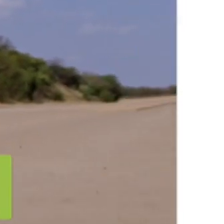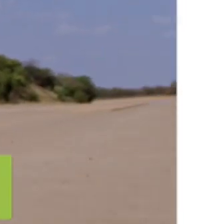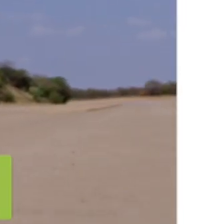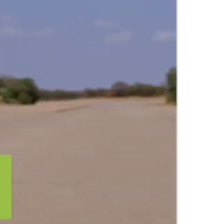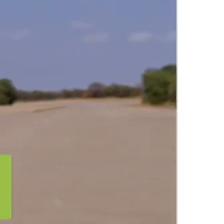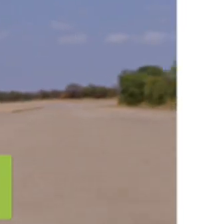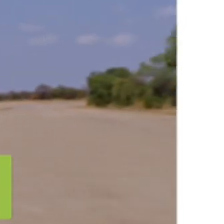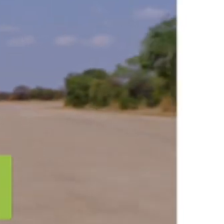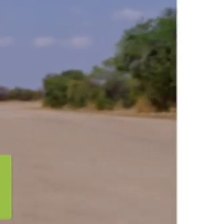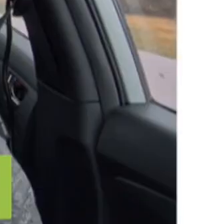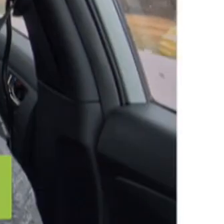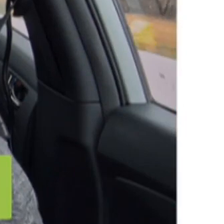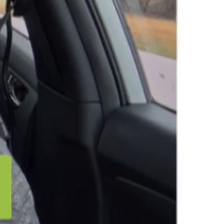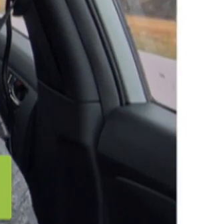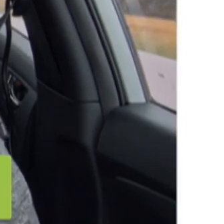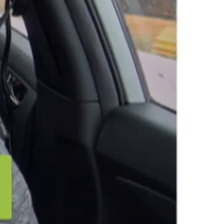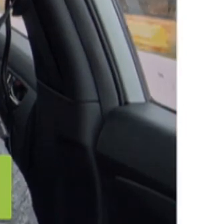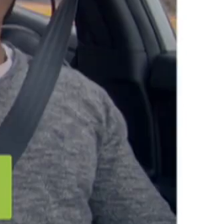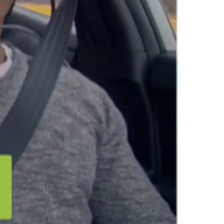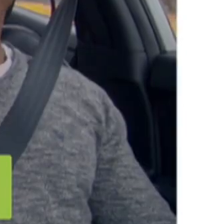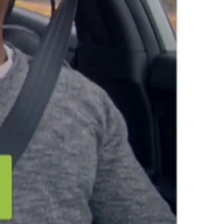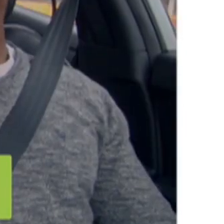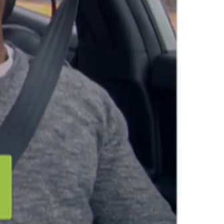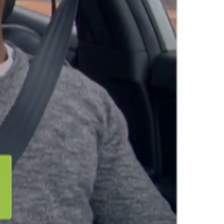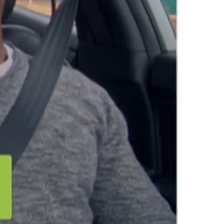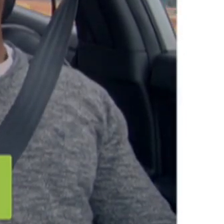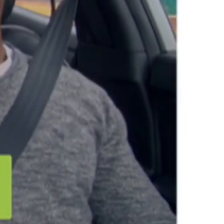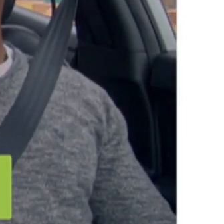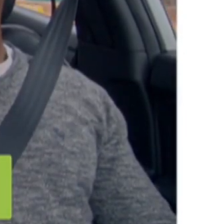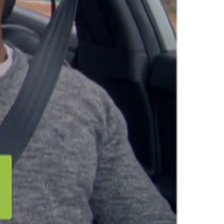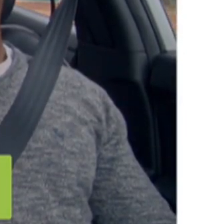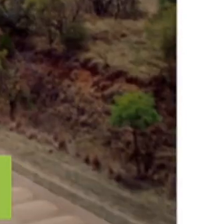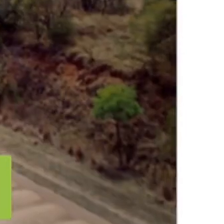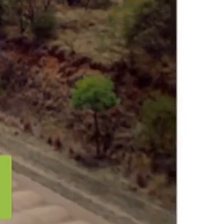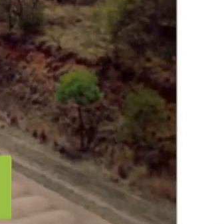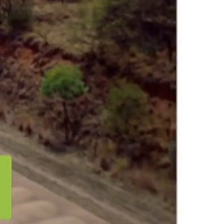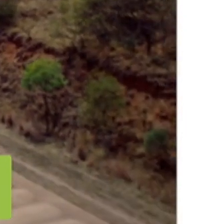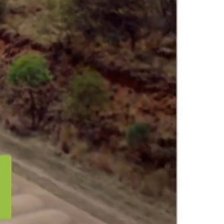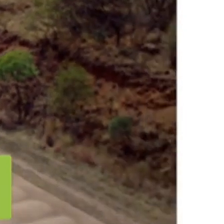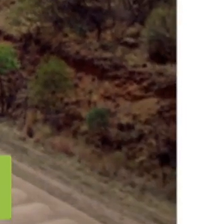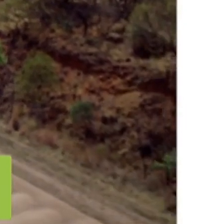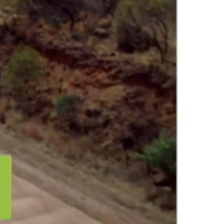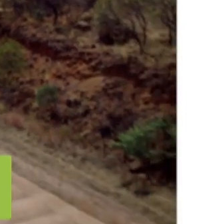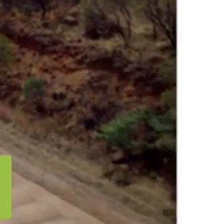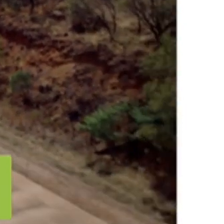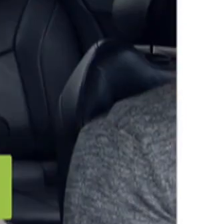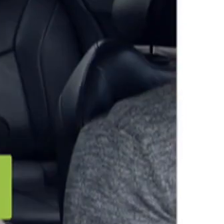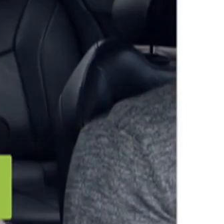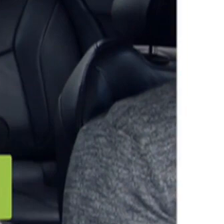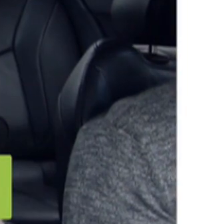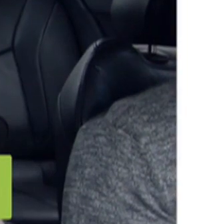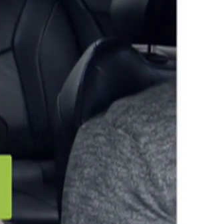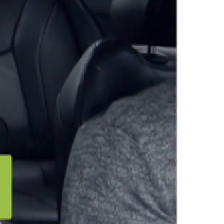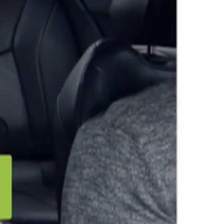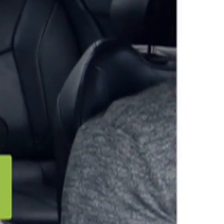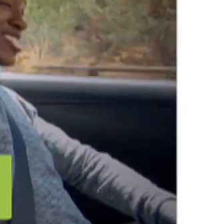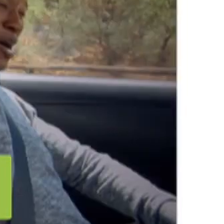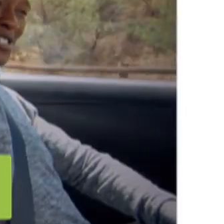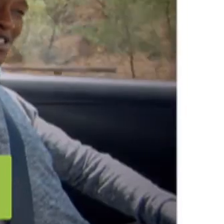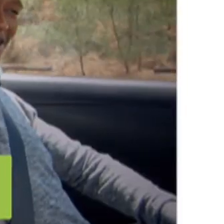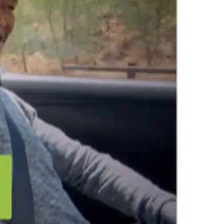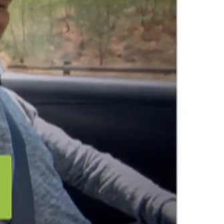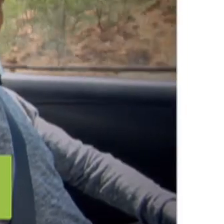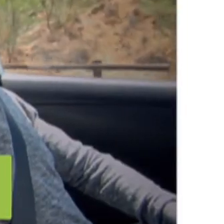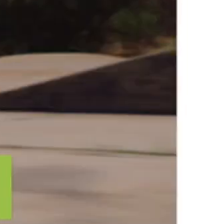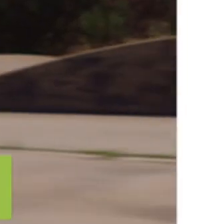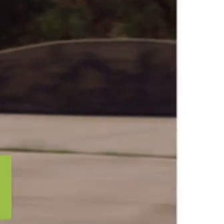when I bought this car. Sounds like you're really big on family. I think my mom is everything to me. Where are your family? In Ladysmith. Yeah. So how much